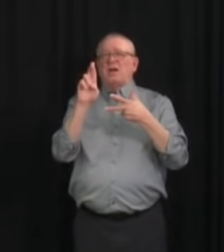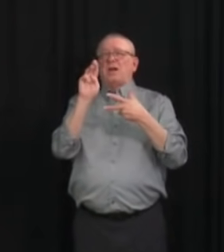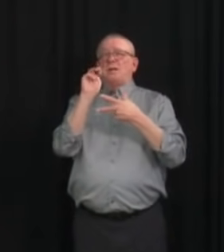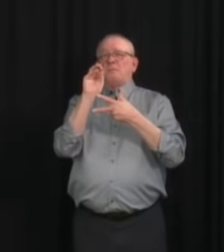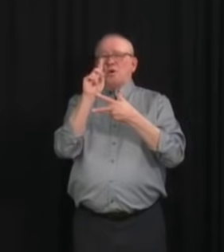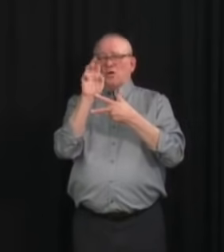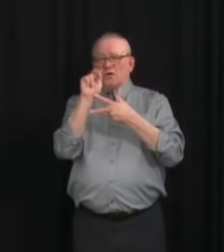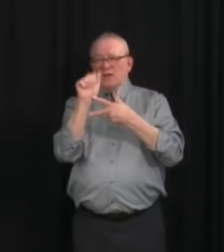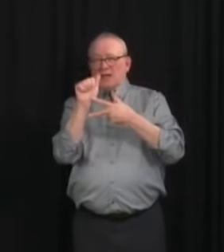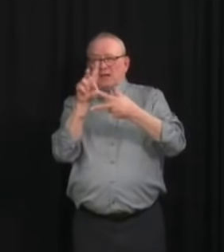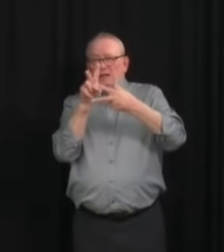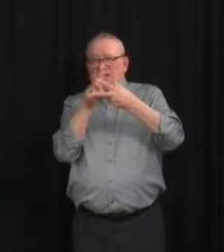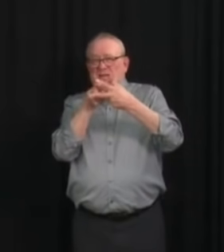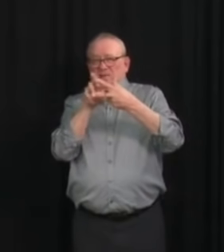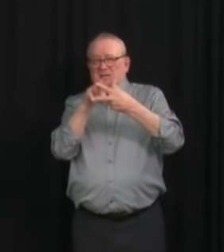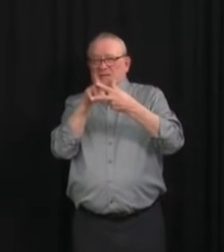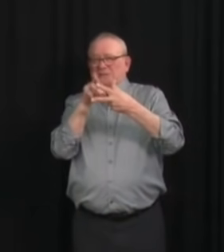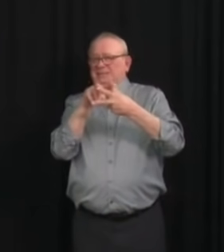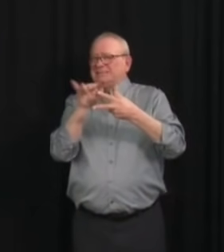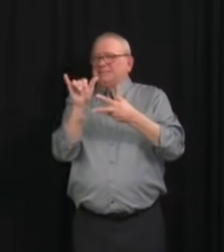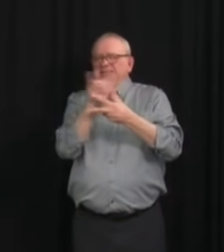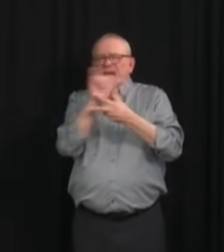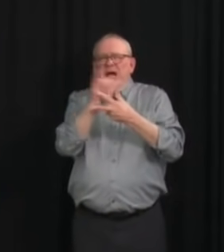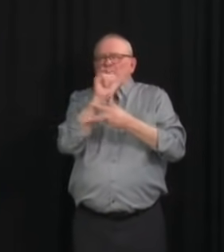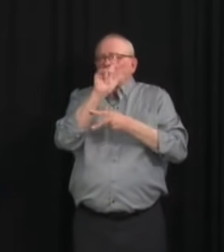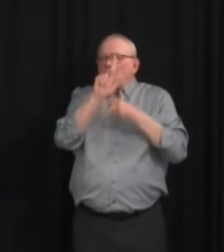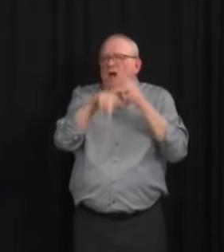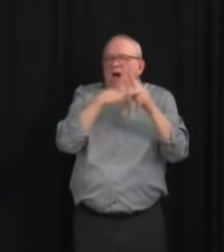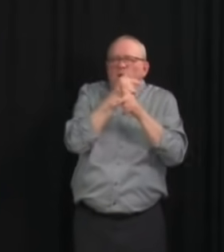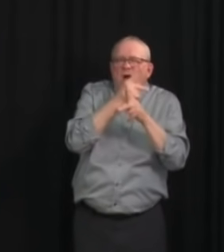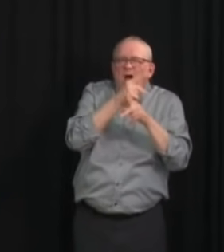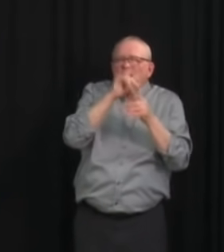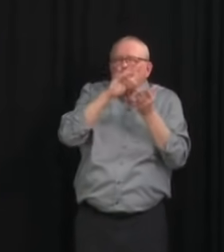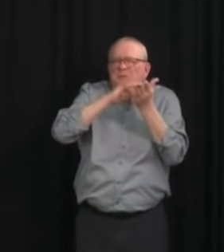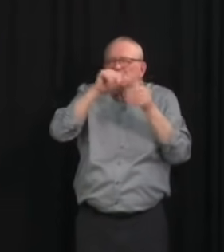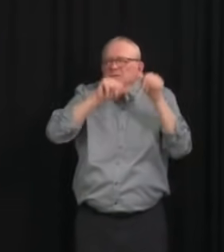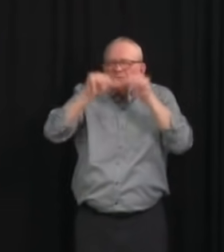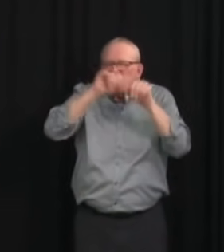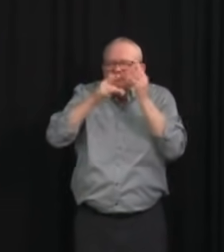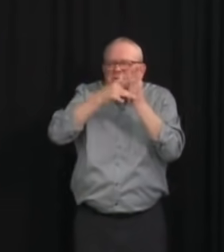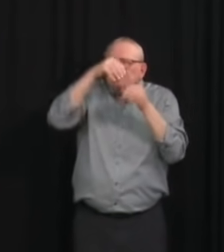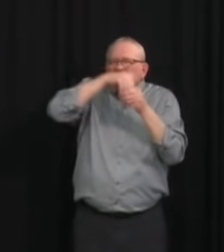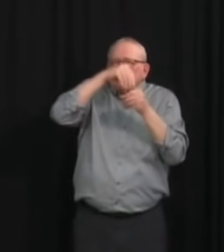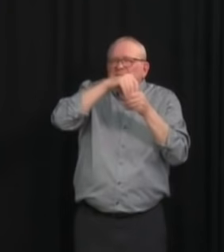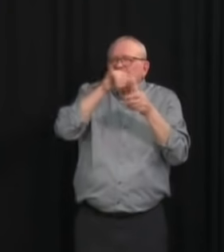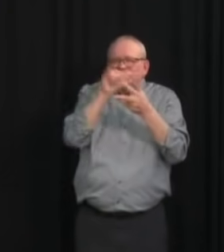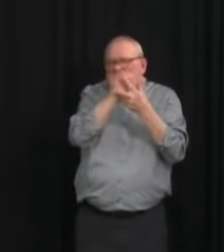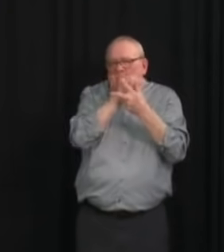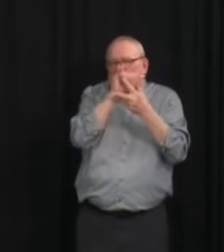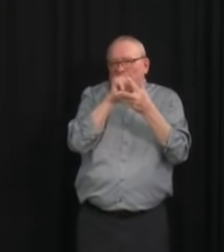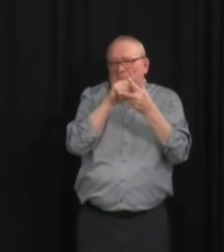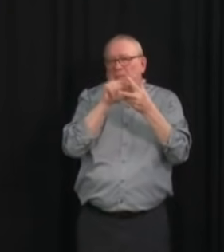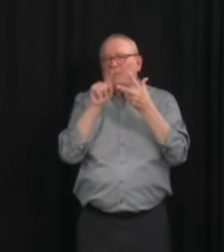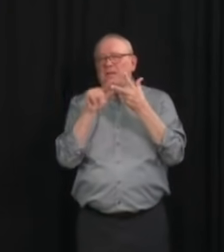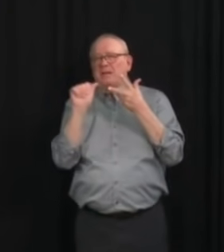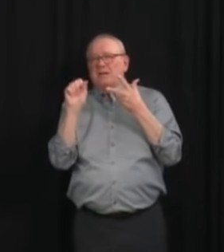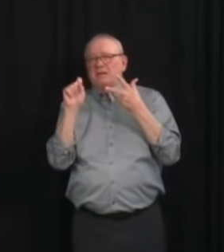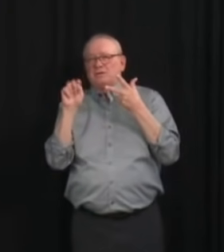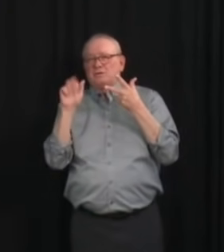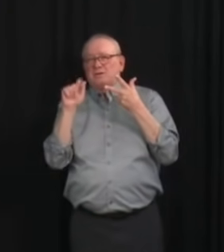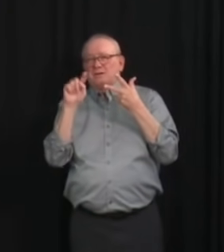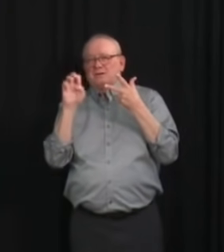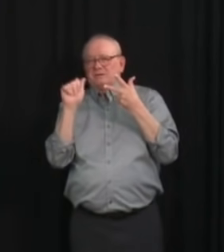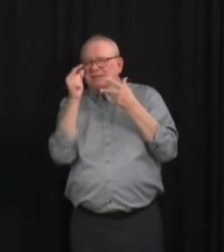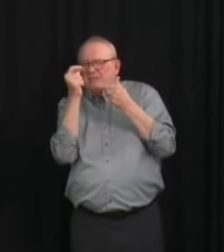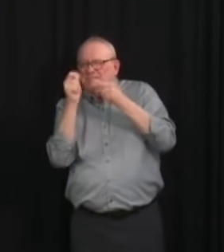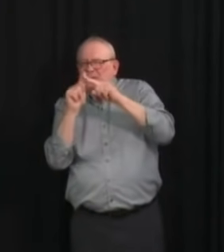in clinical trials and real-world effectiveness studies. AHS clinics are using one or the other of these